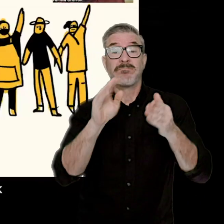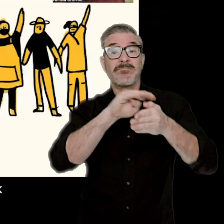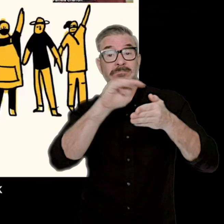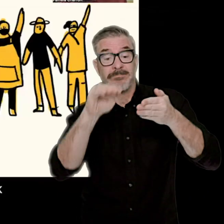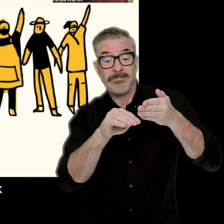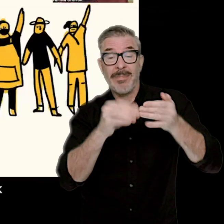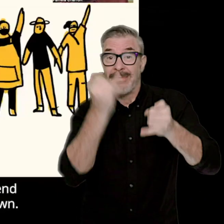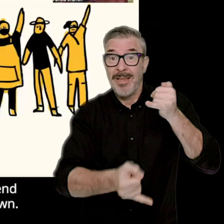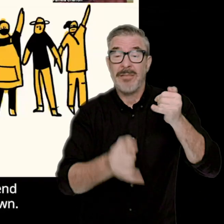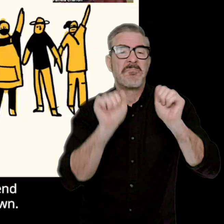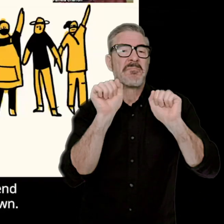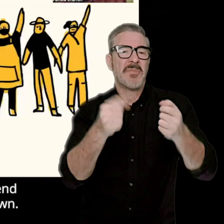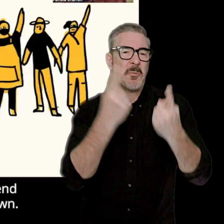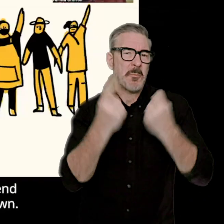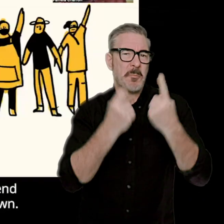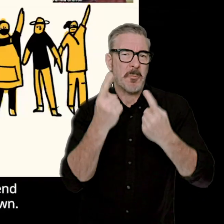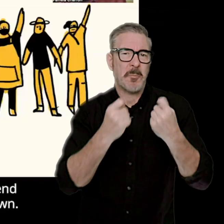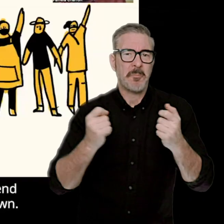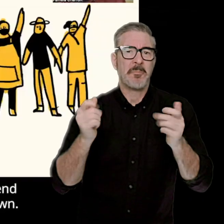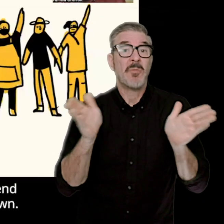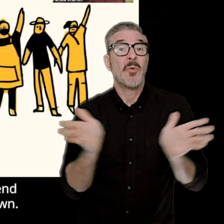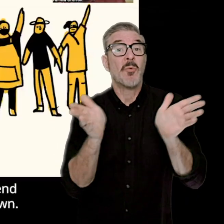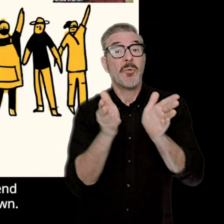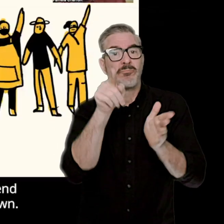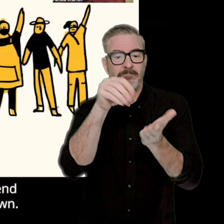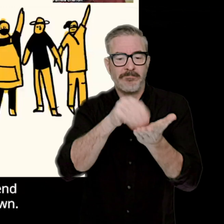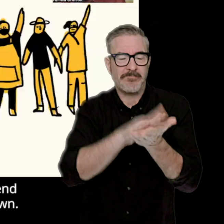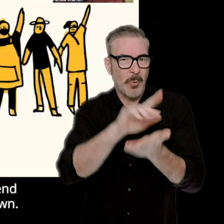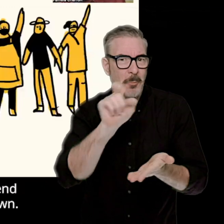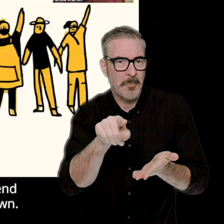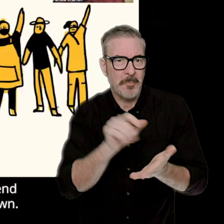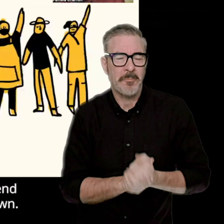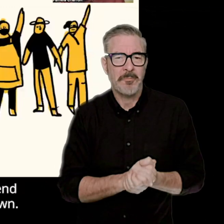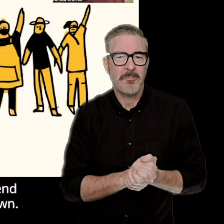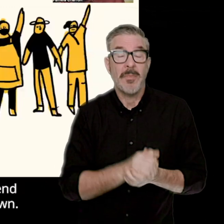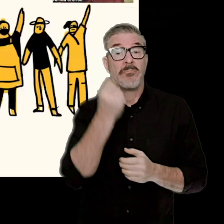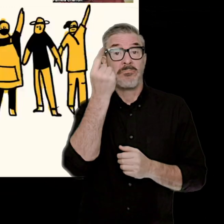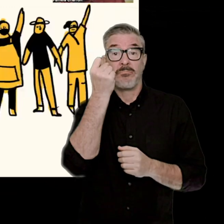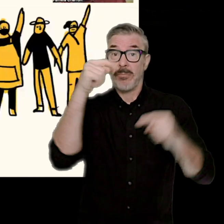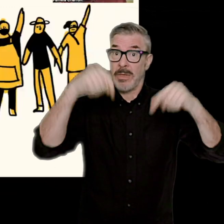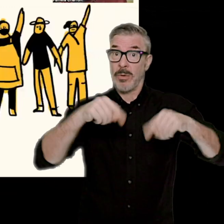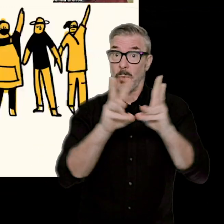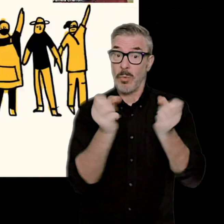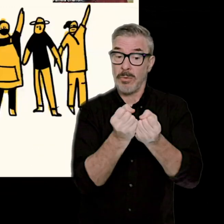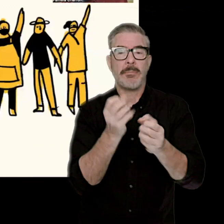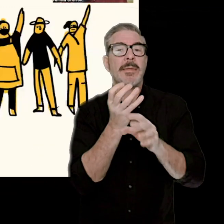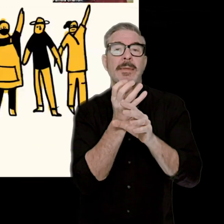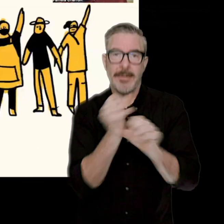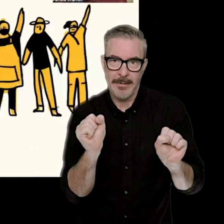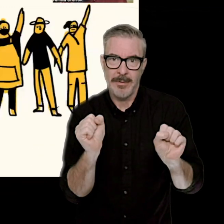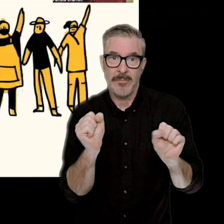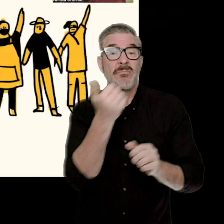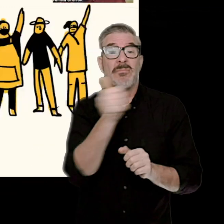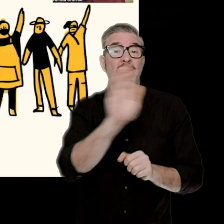them. We'll hold space for questions at the end, and I encourage you to write them down. This